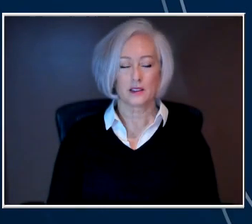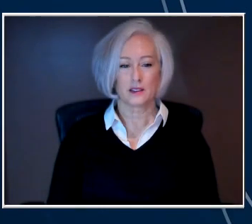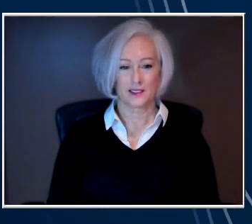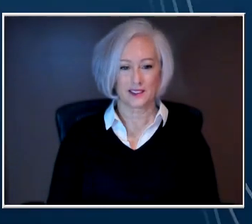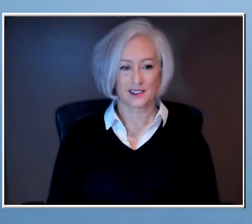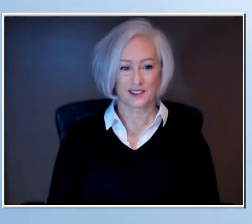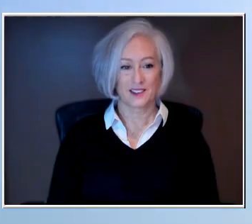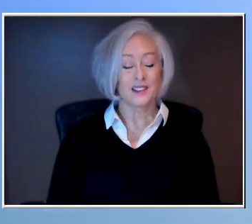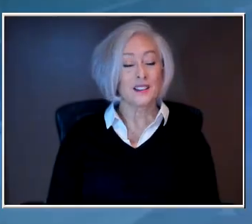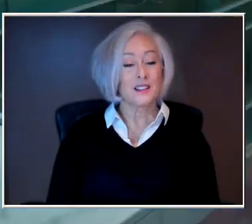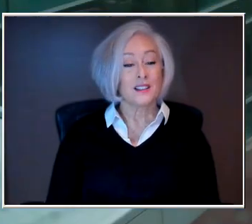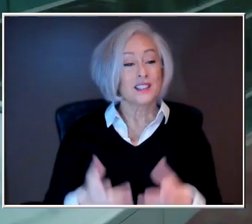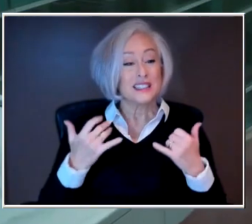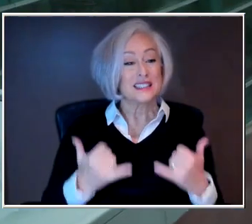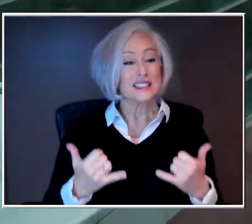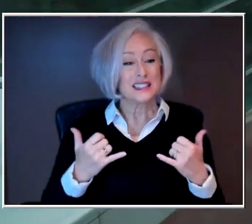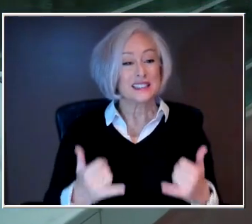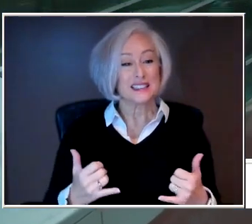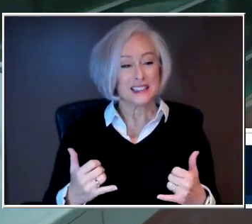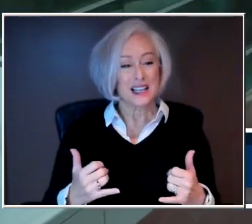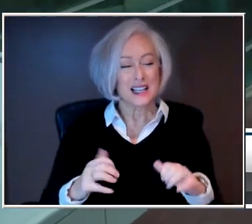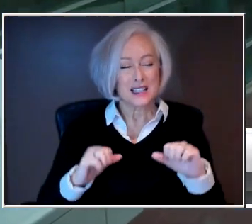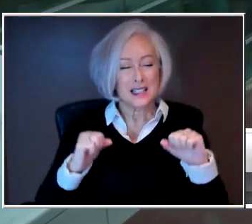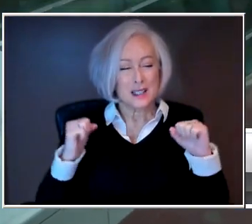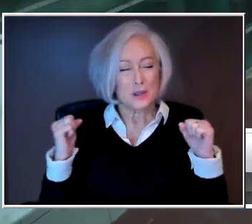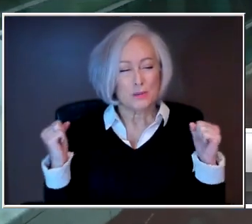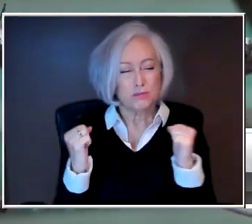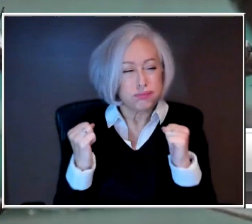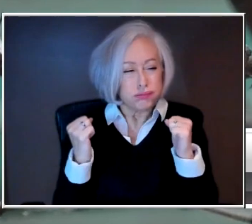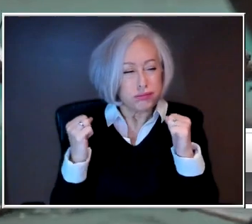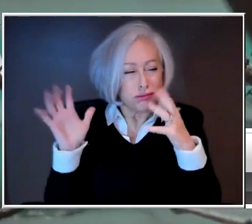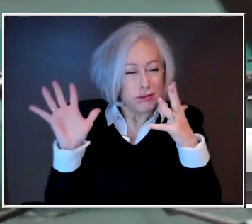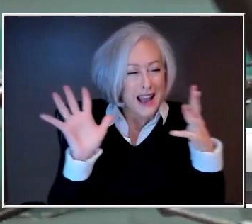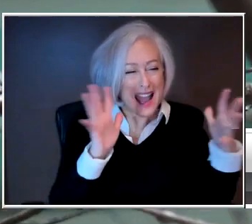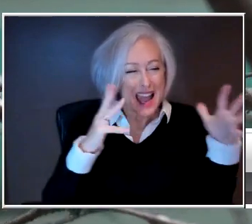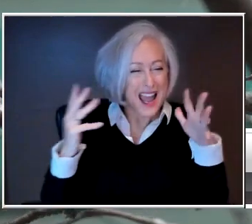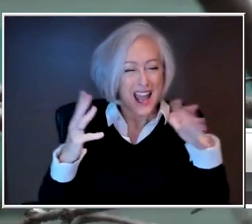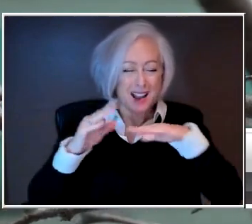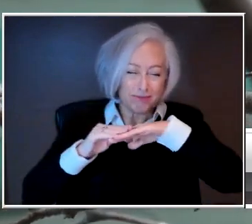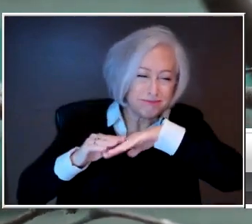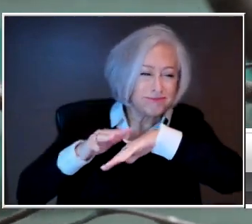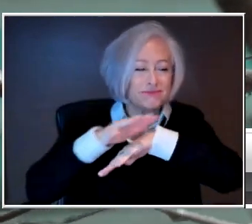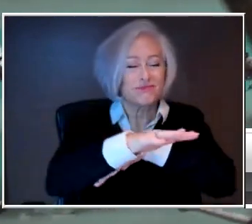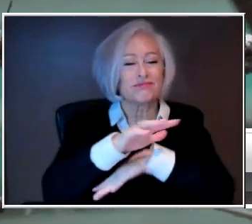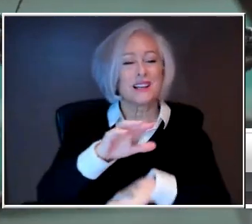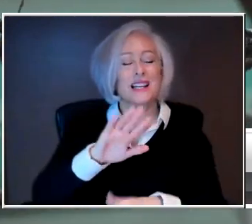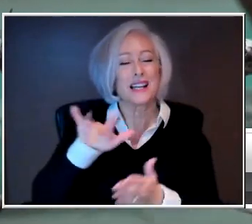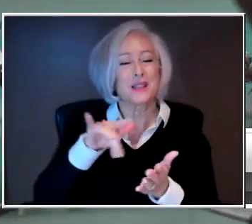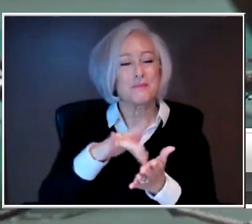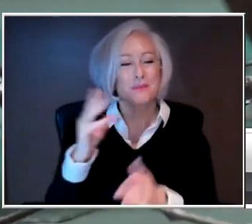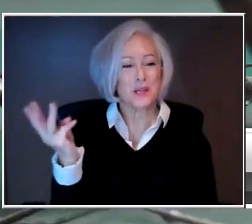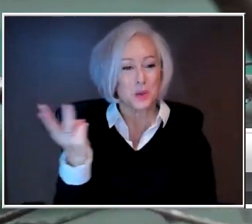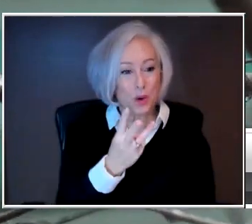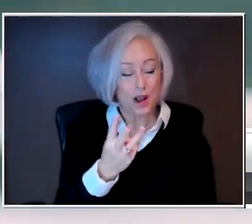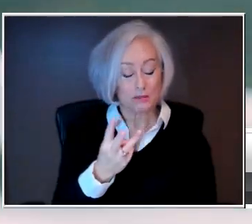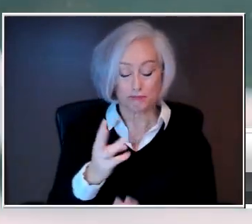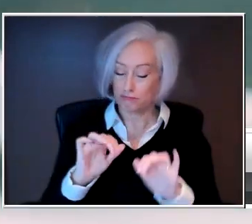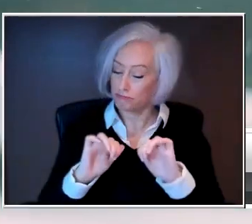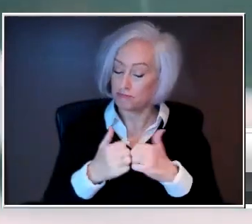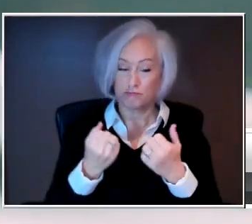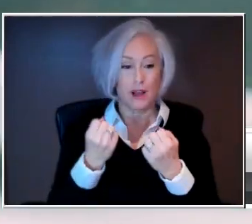Coming up, Arctic air plunging the Midwest into freezing temperatures. How to stay safe during this dangerous cold